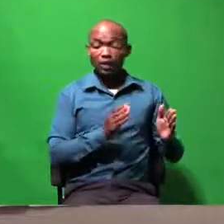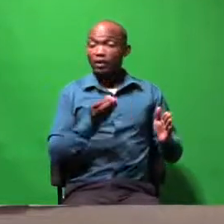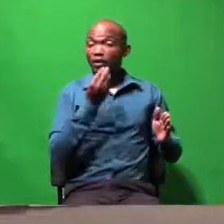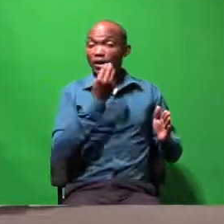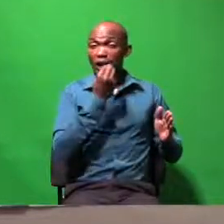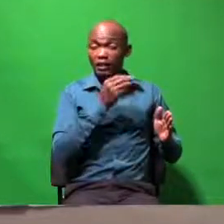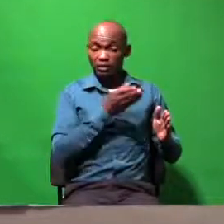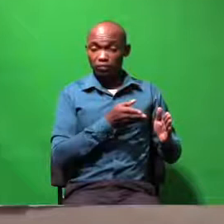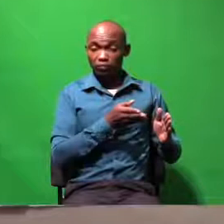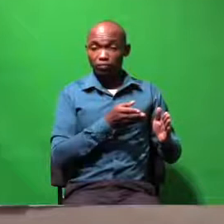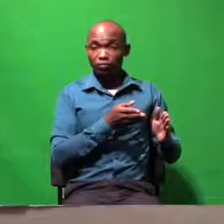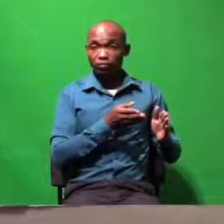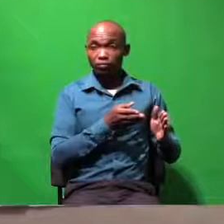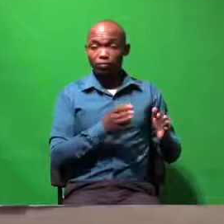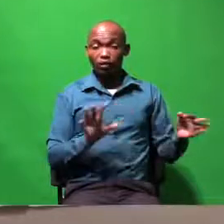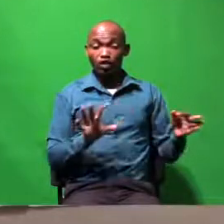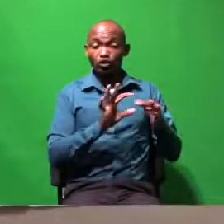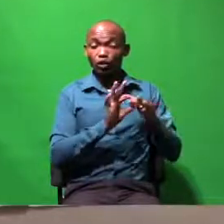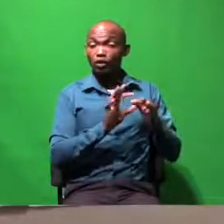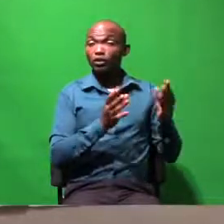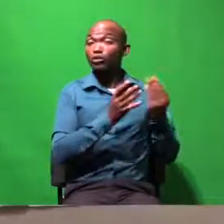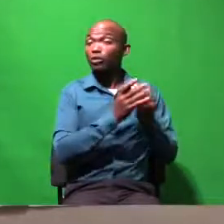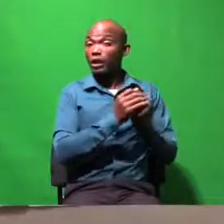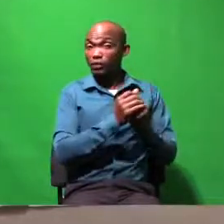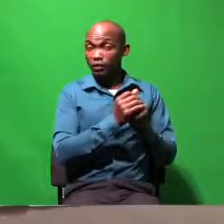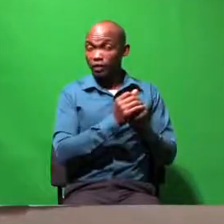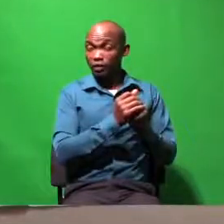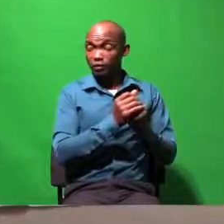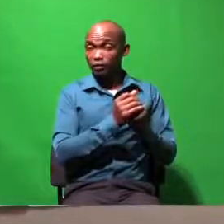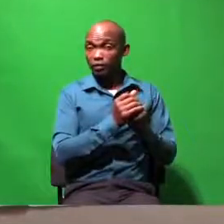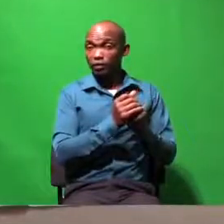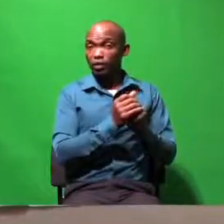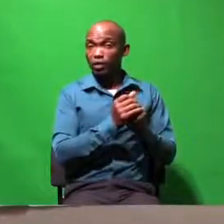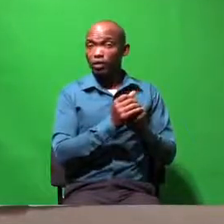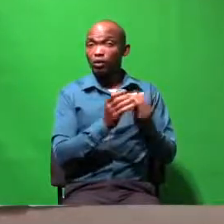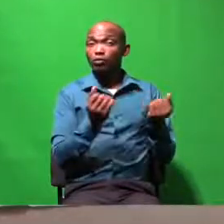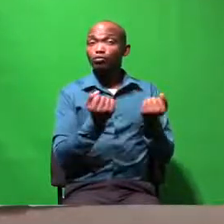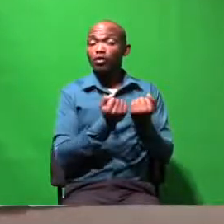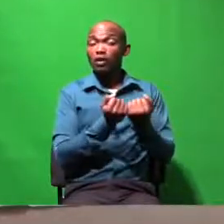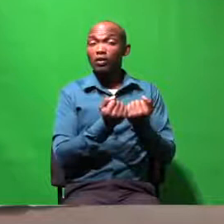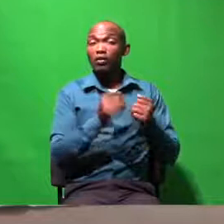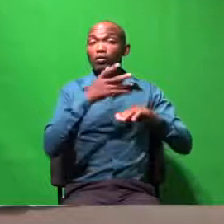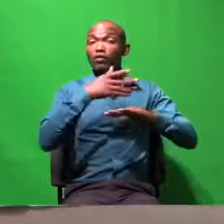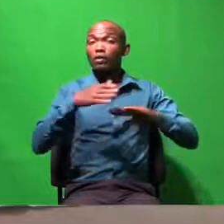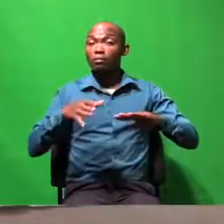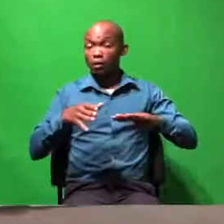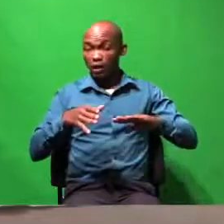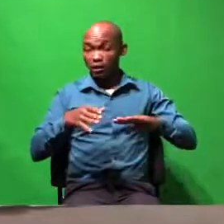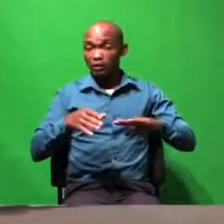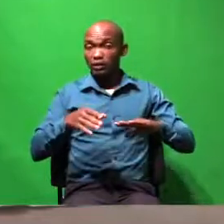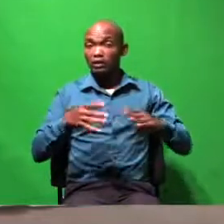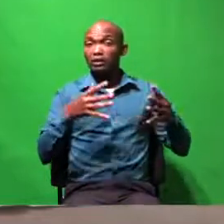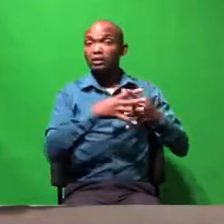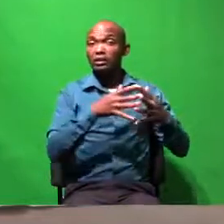duct, join together with the blood circulatory system, which we